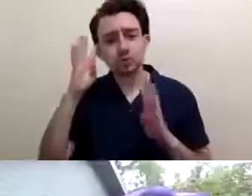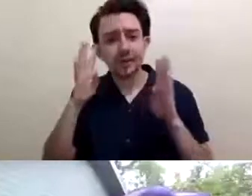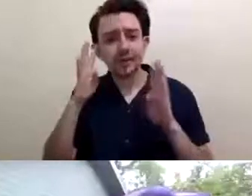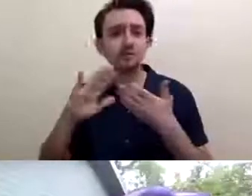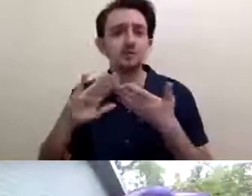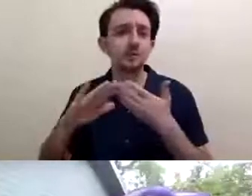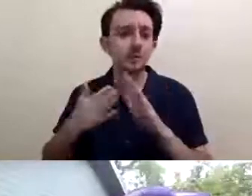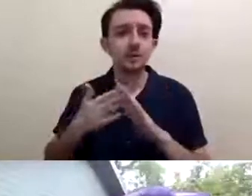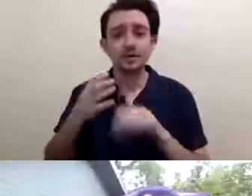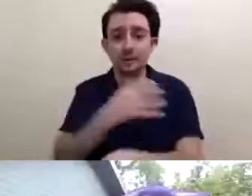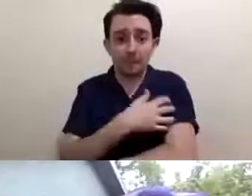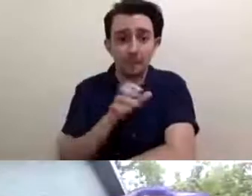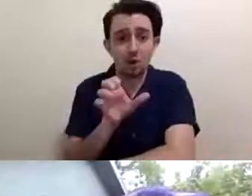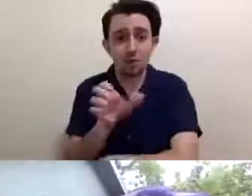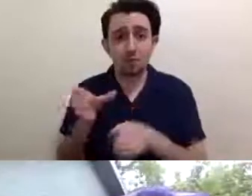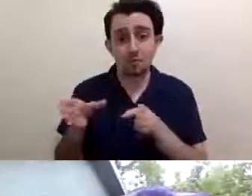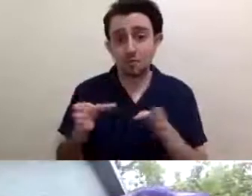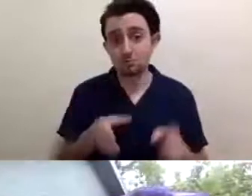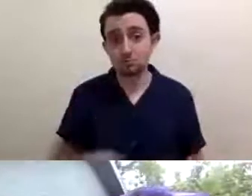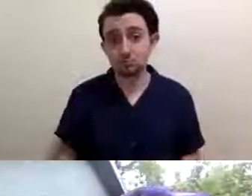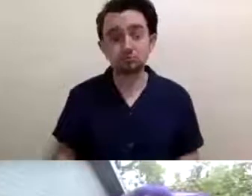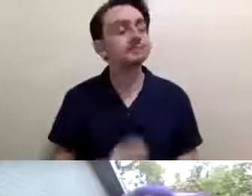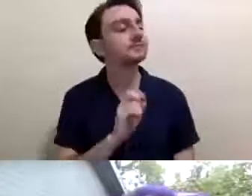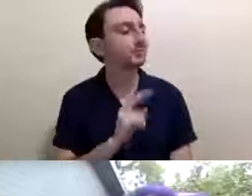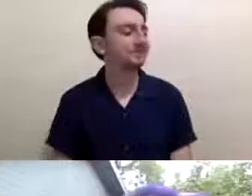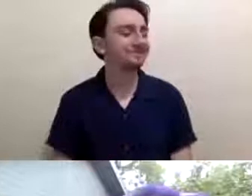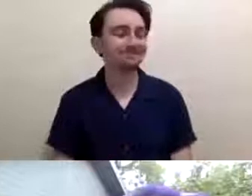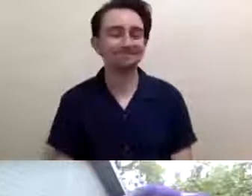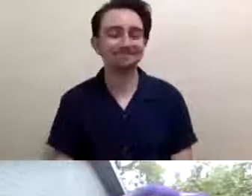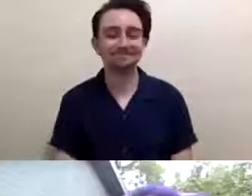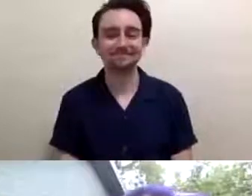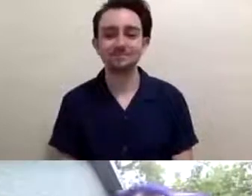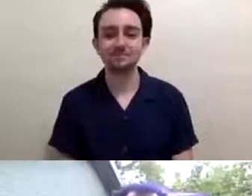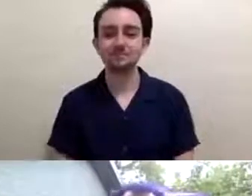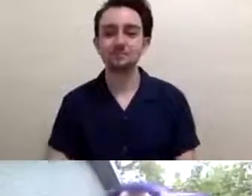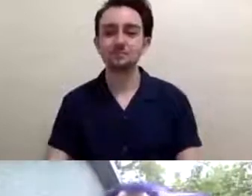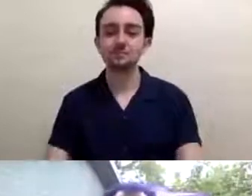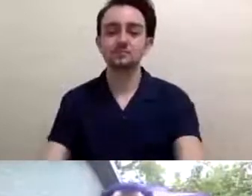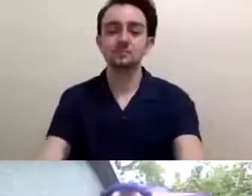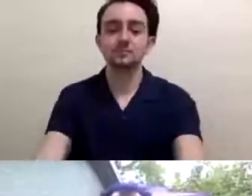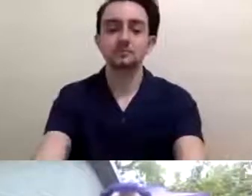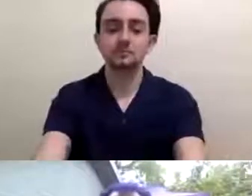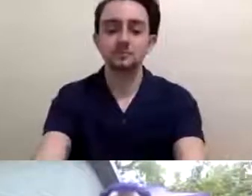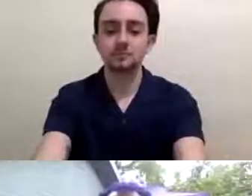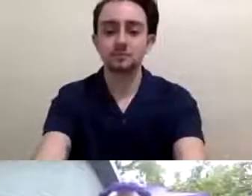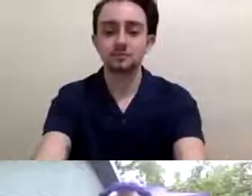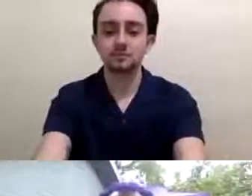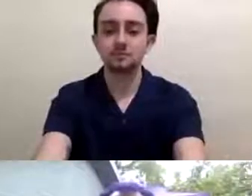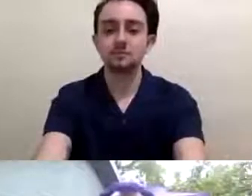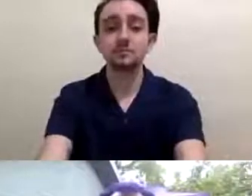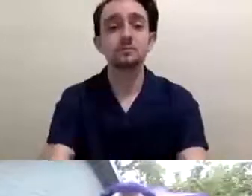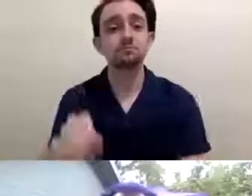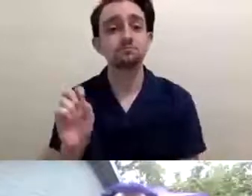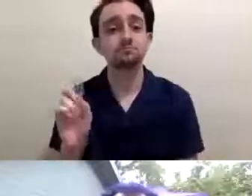Okay. So I think we have everyone that's